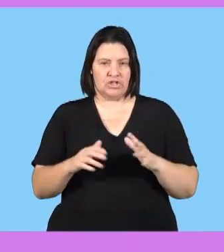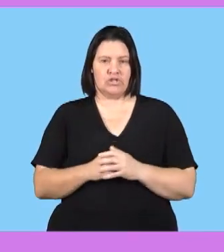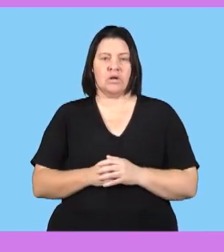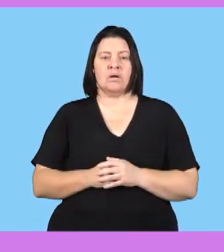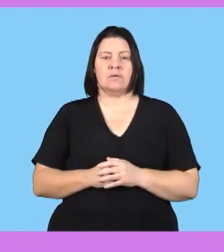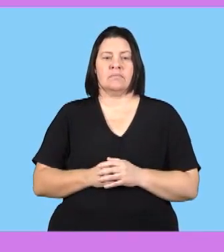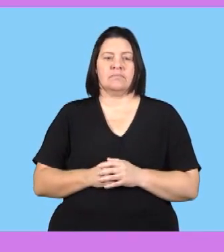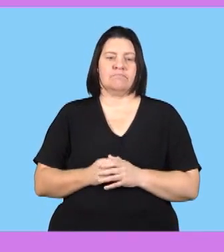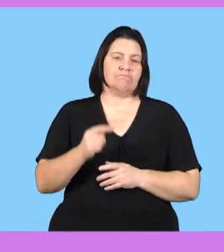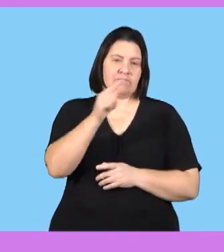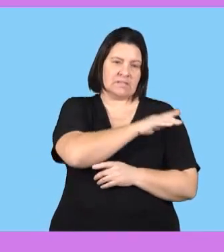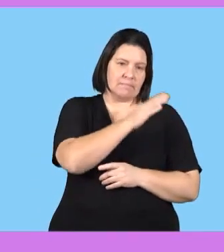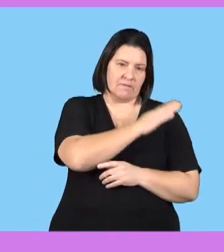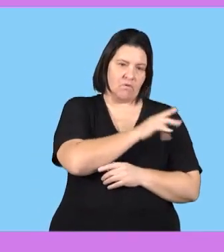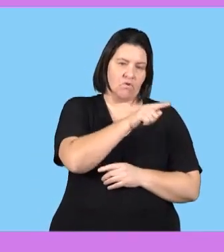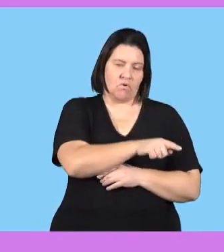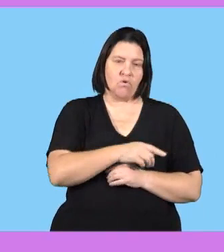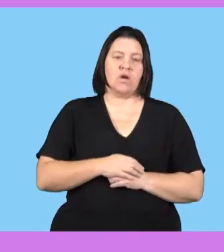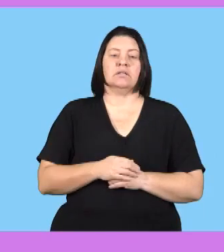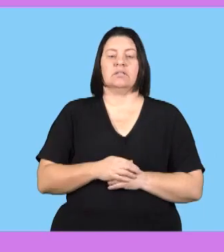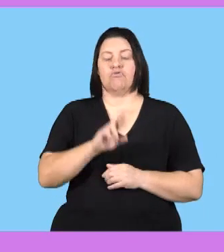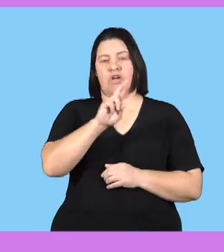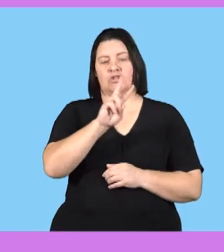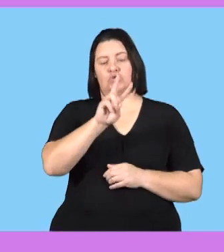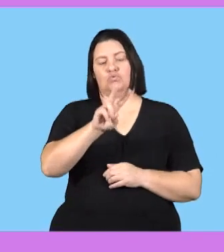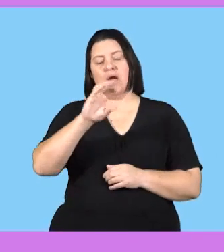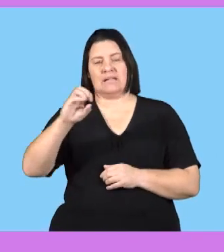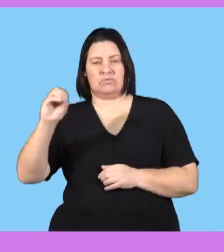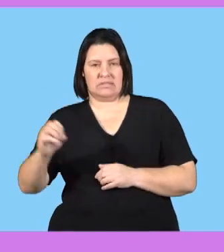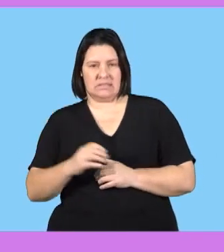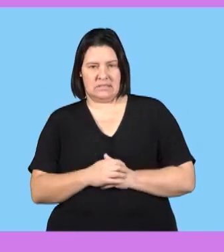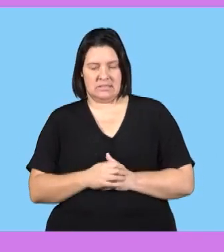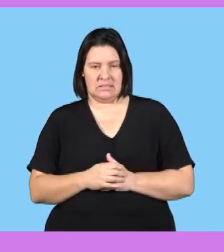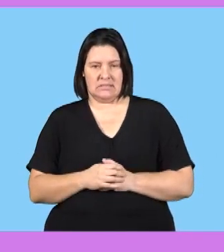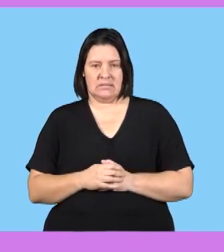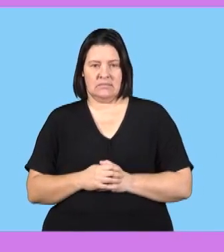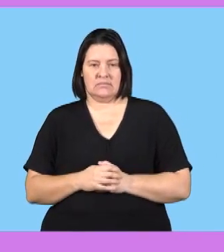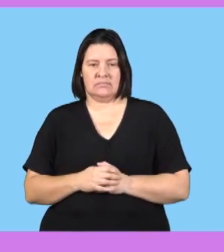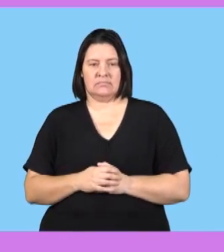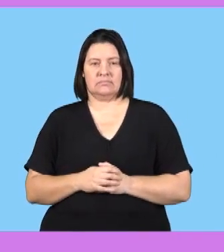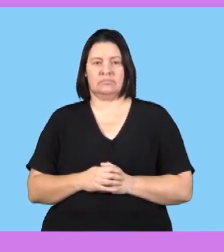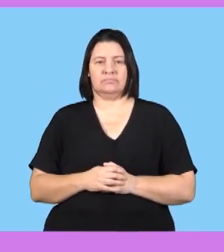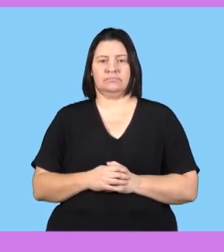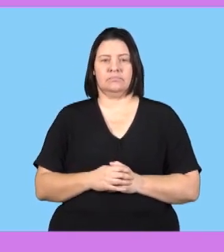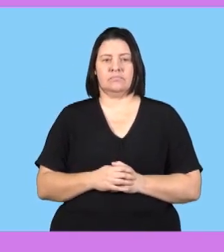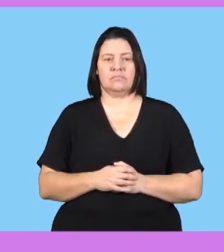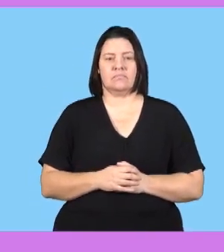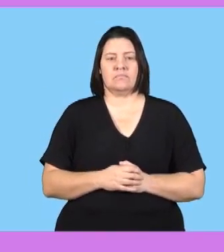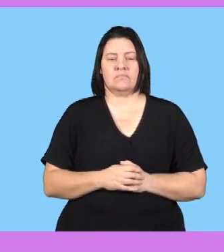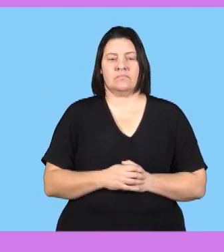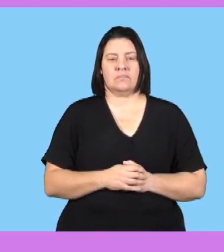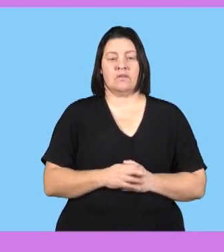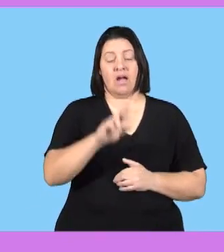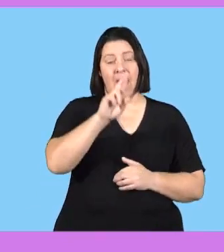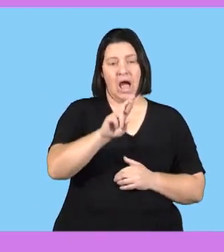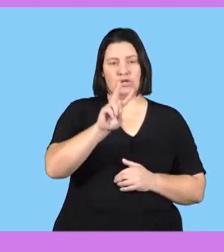calculated it. We can just check in the previous slide. We said the value of R is 200 rand. So if